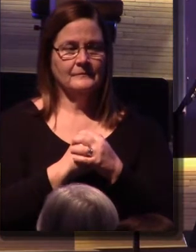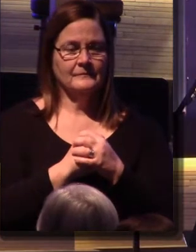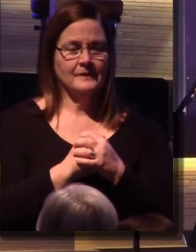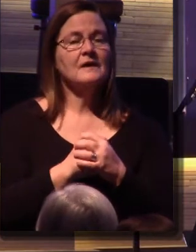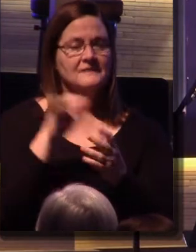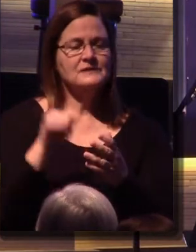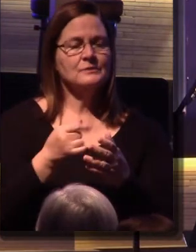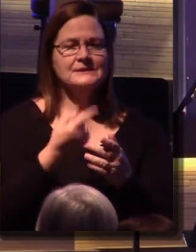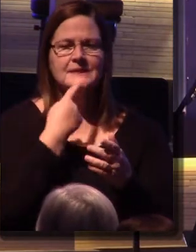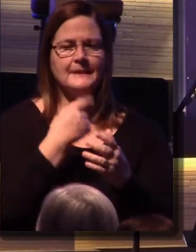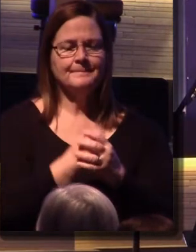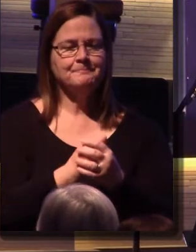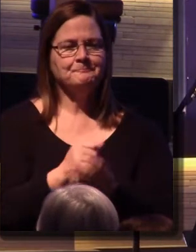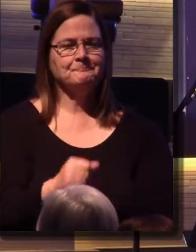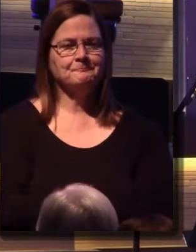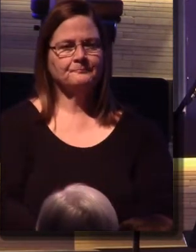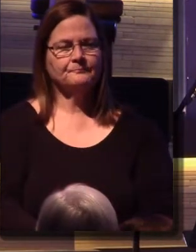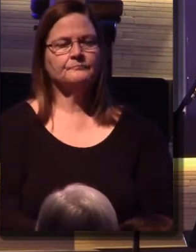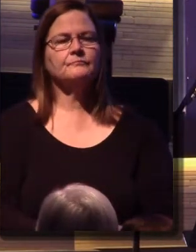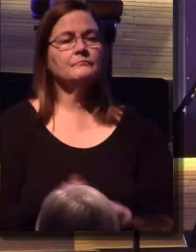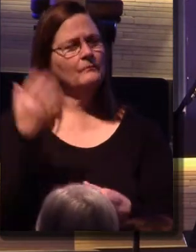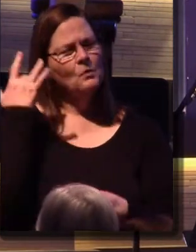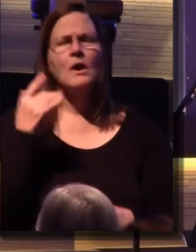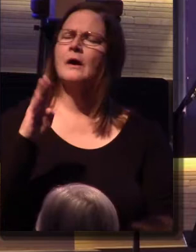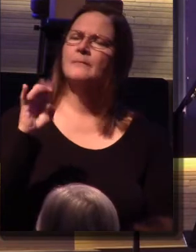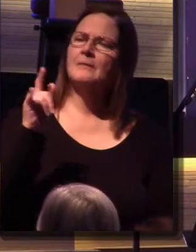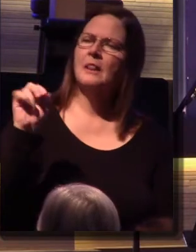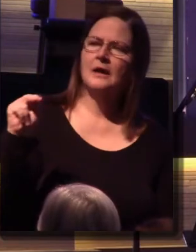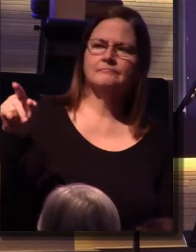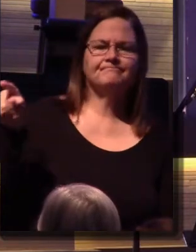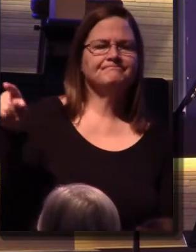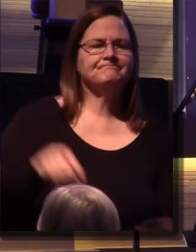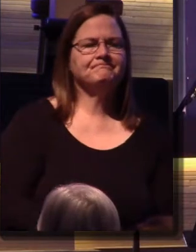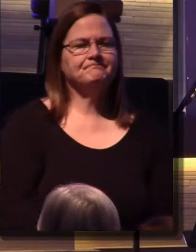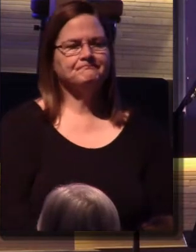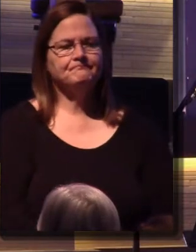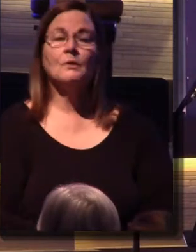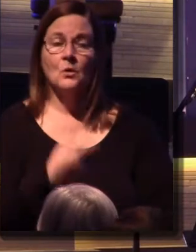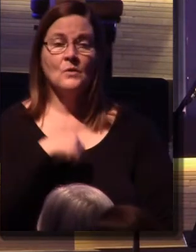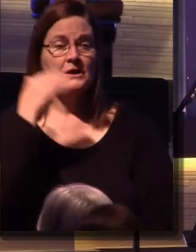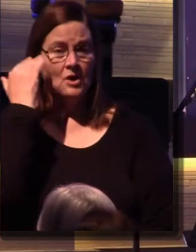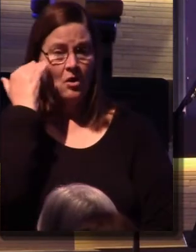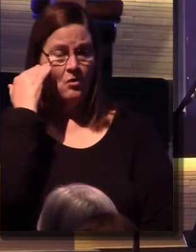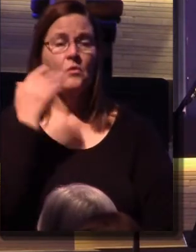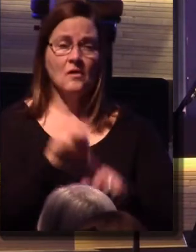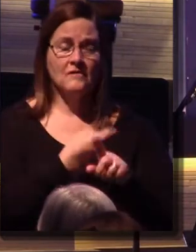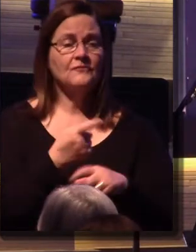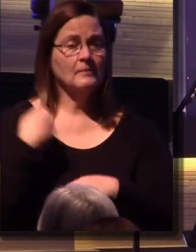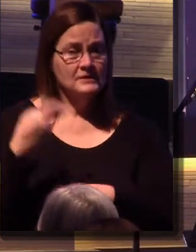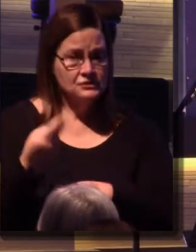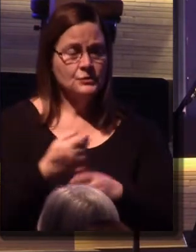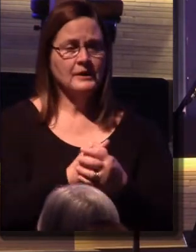today. And so that's what he's saying. And so why Babylon, though? Why Babylon? Well, we know from